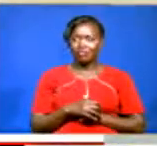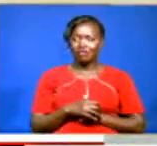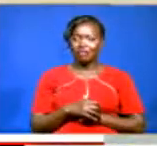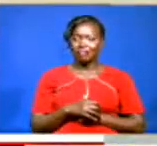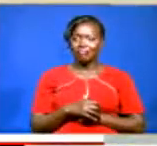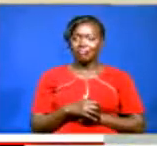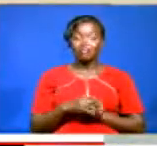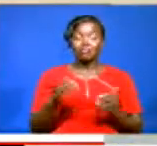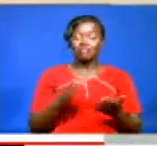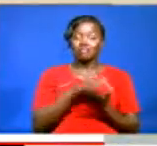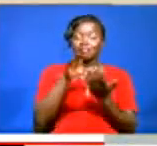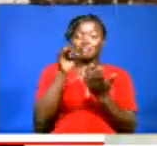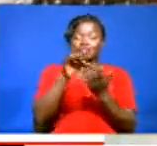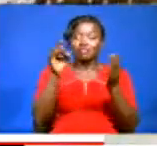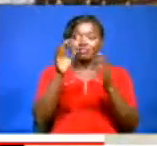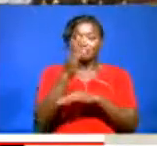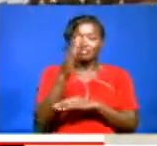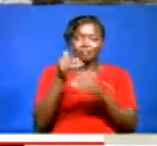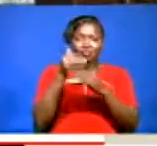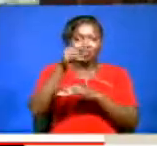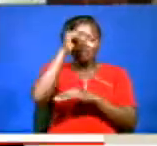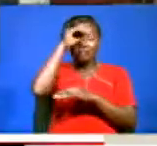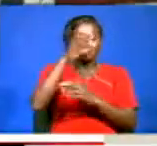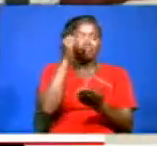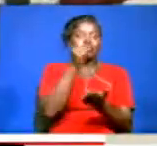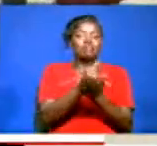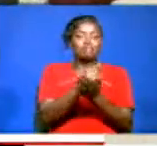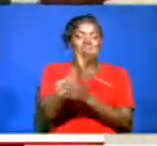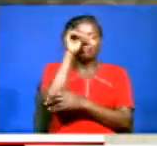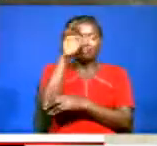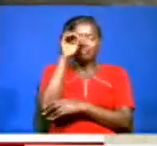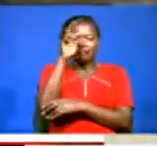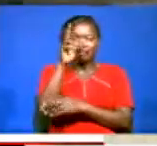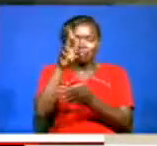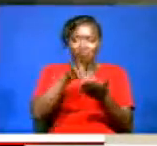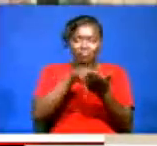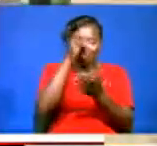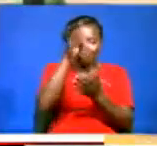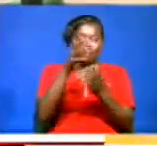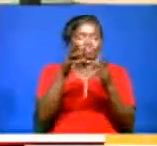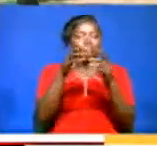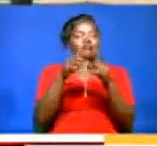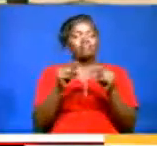Some are choosing the Christmas tree outside the governor's office or city hall for record and future reference.